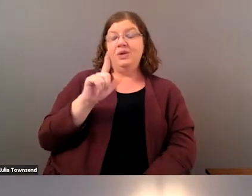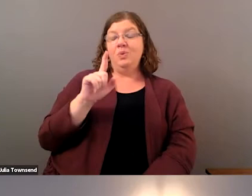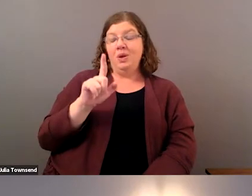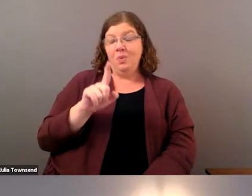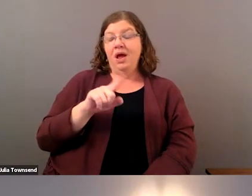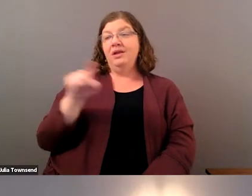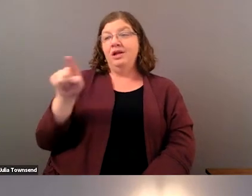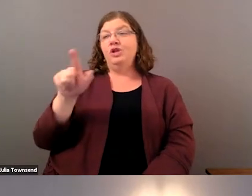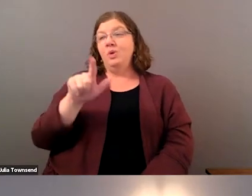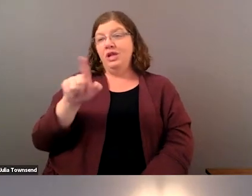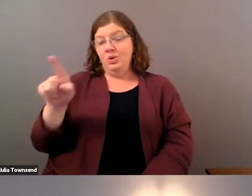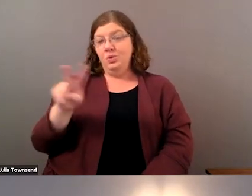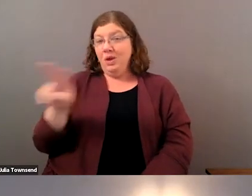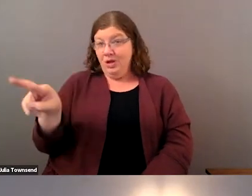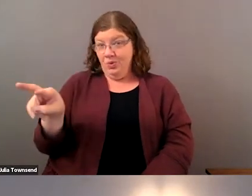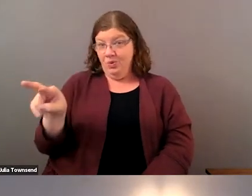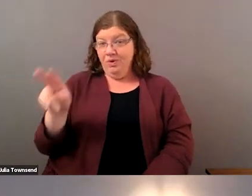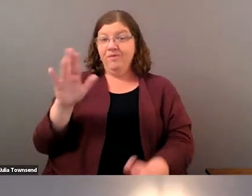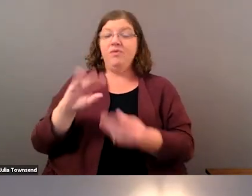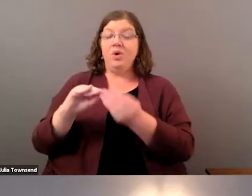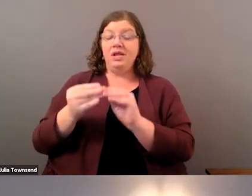2021-2022 school year for case